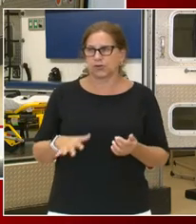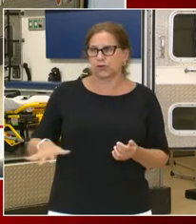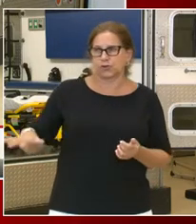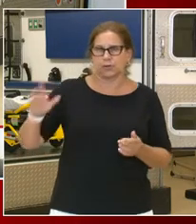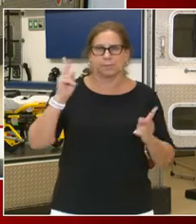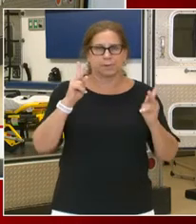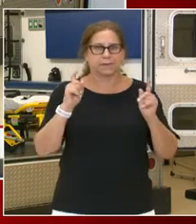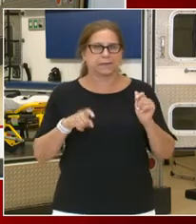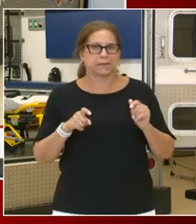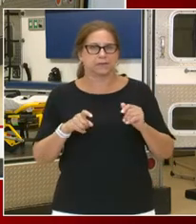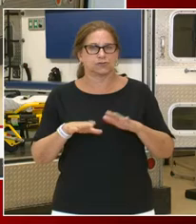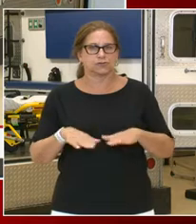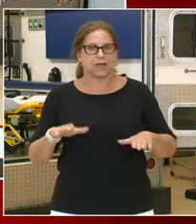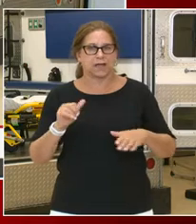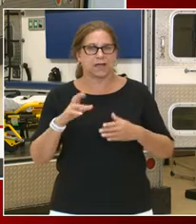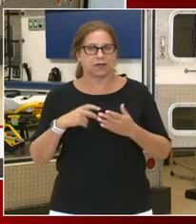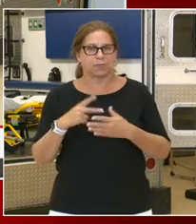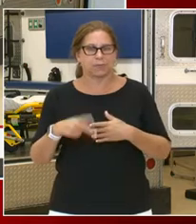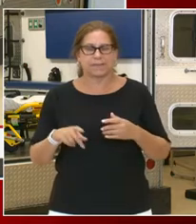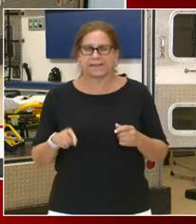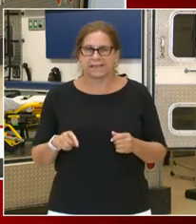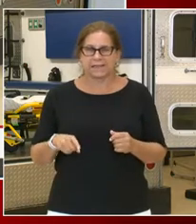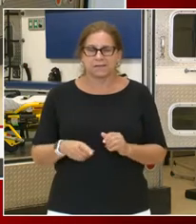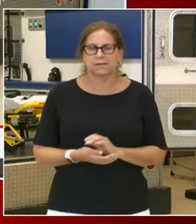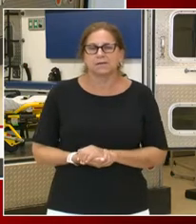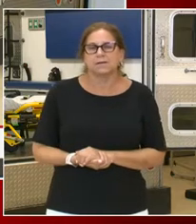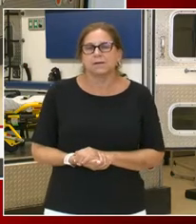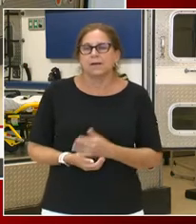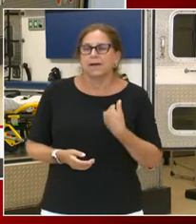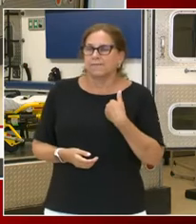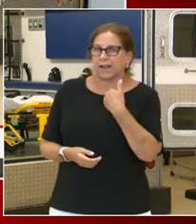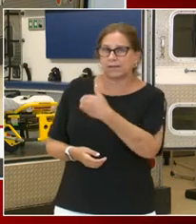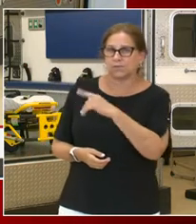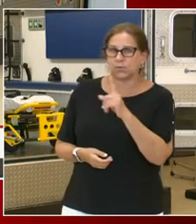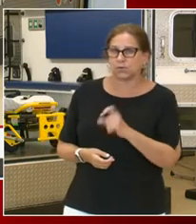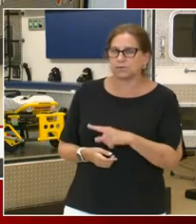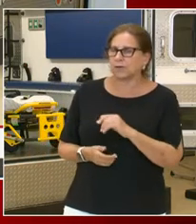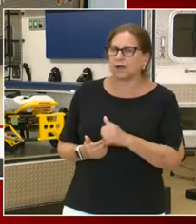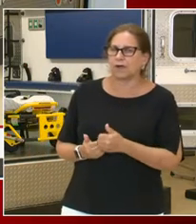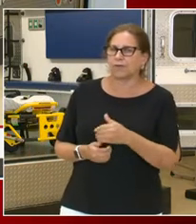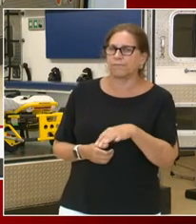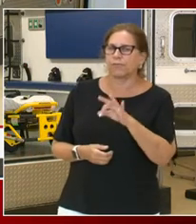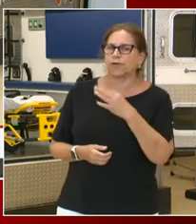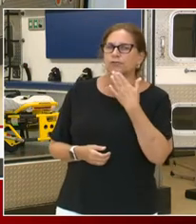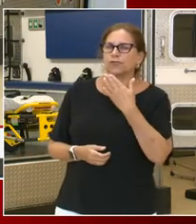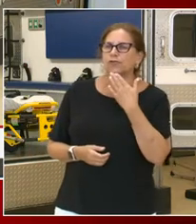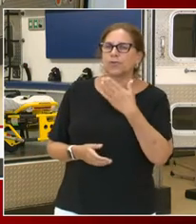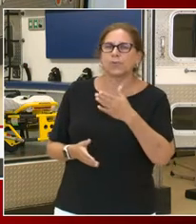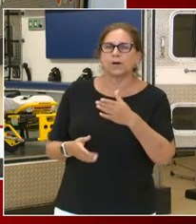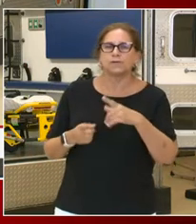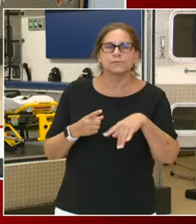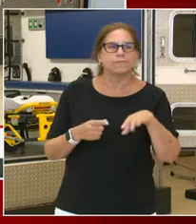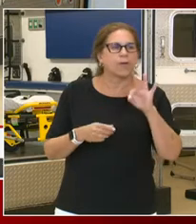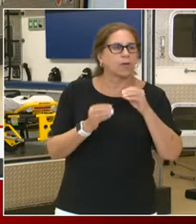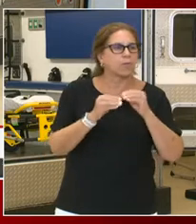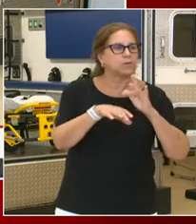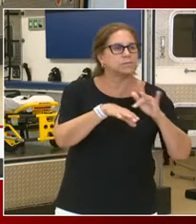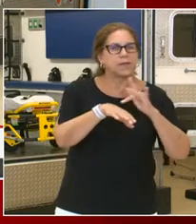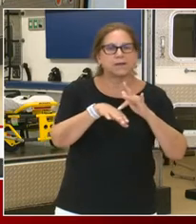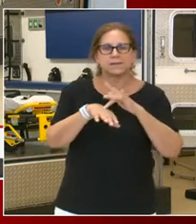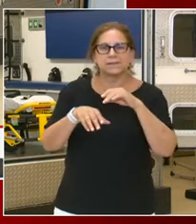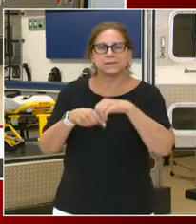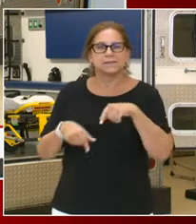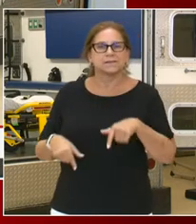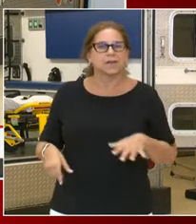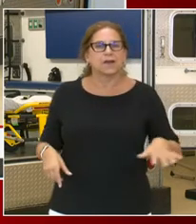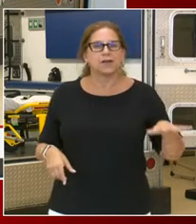we're my next question, Shauna, is how are we finding innovative ways to add more spots in more neighborhoods as that demand continues to grow? I